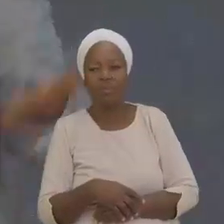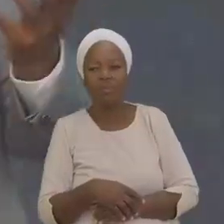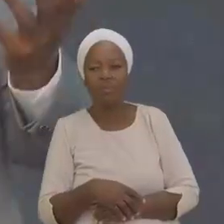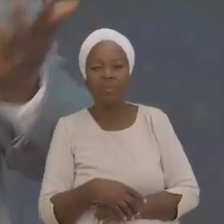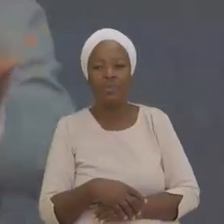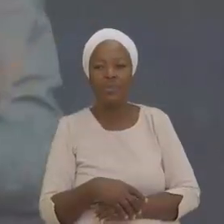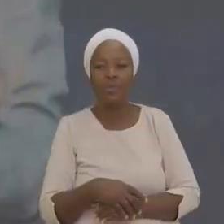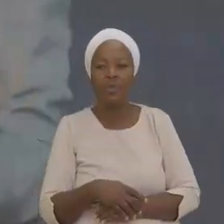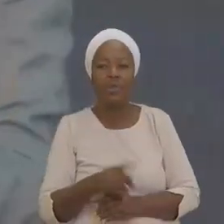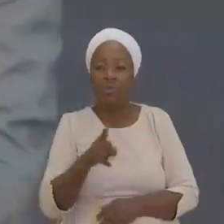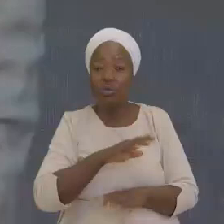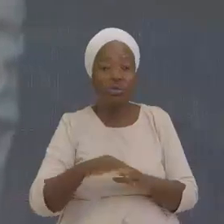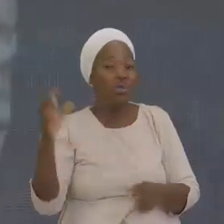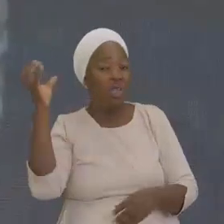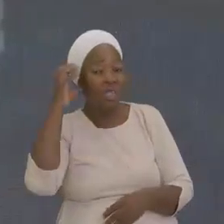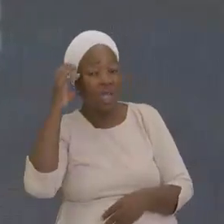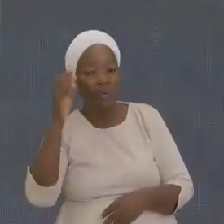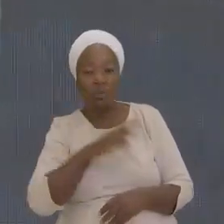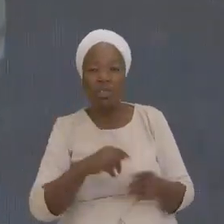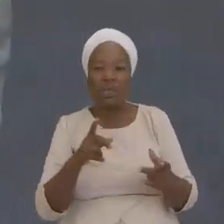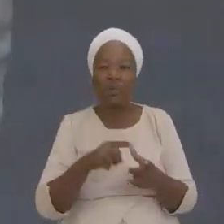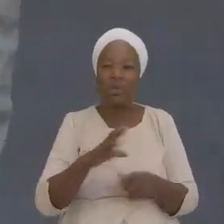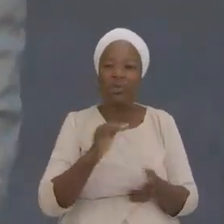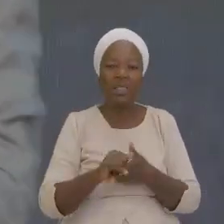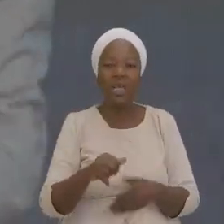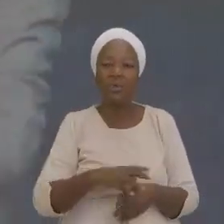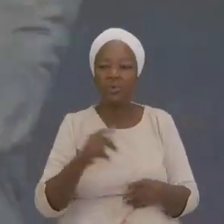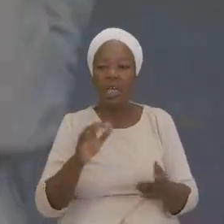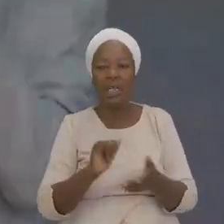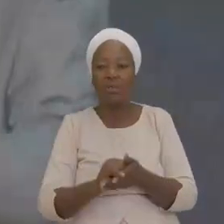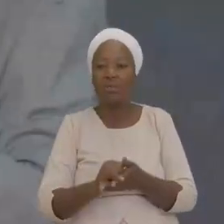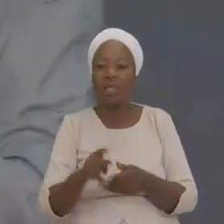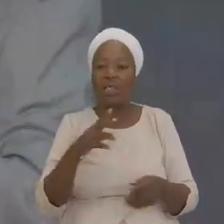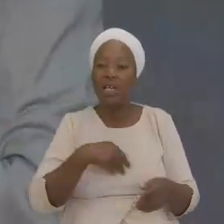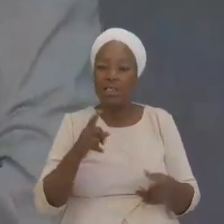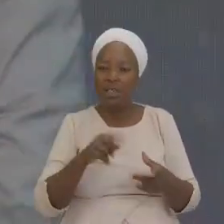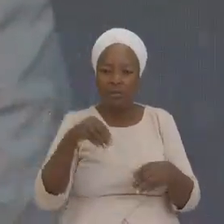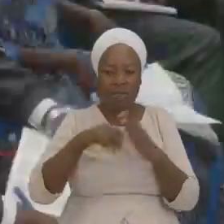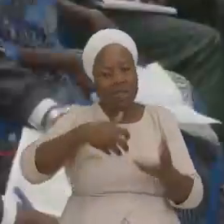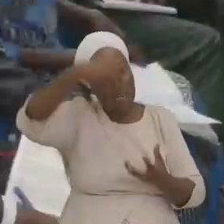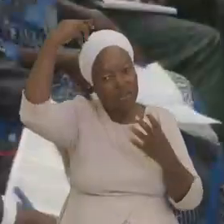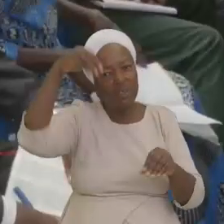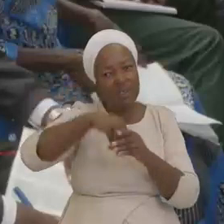You don't pay attention to the anger of the lion inside you.